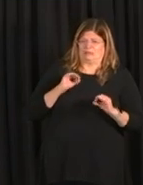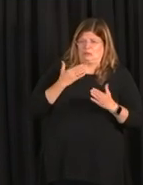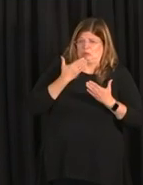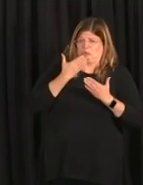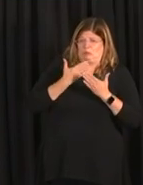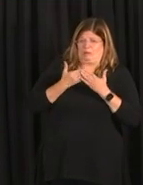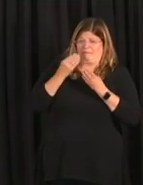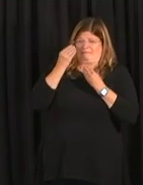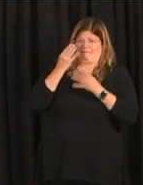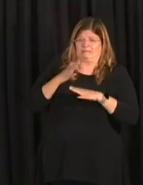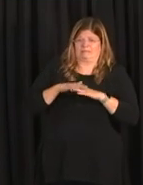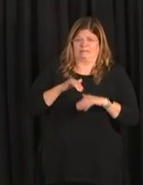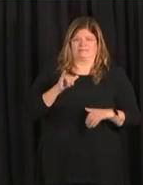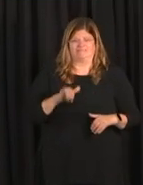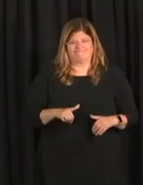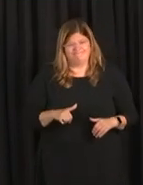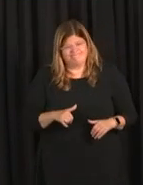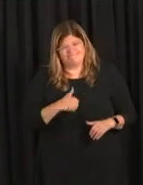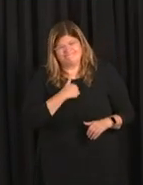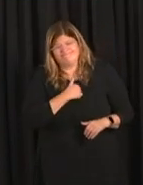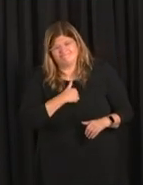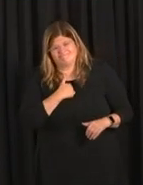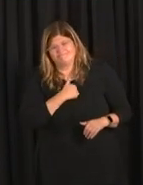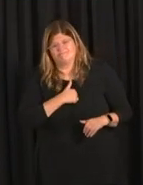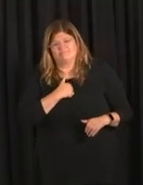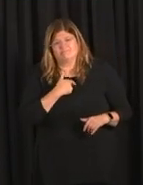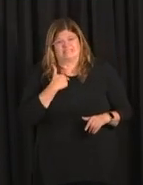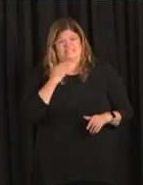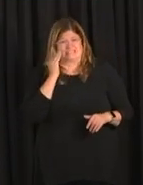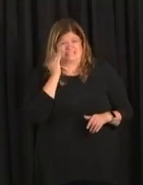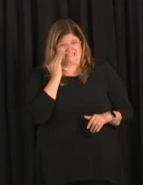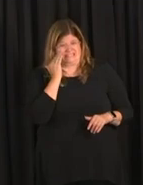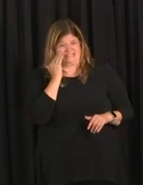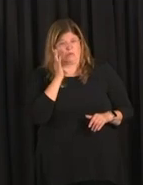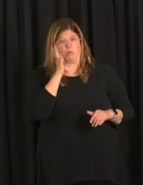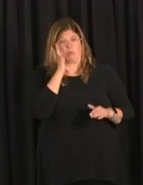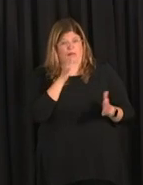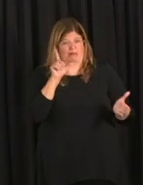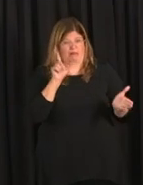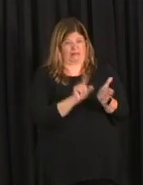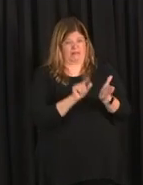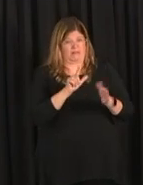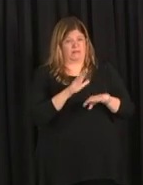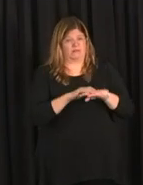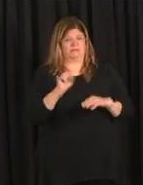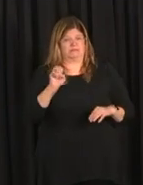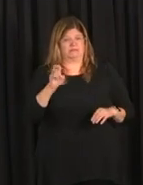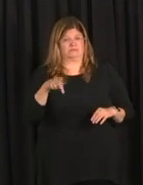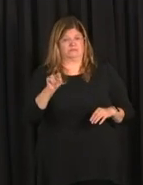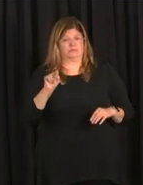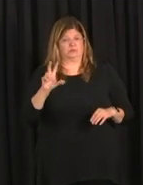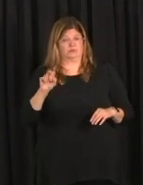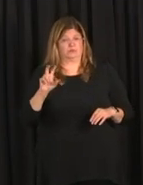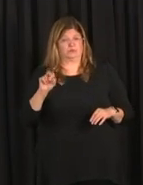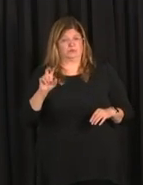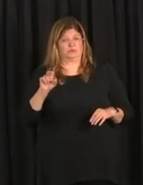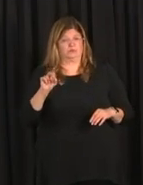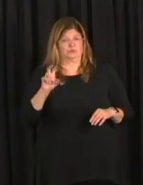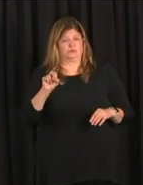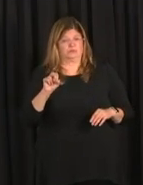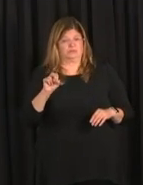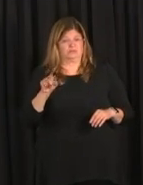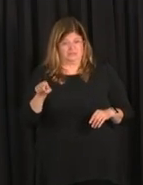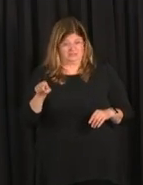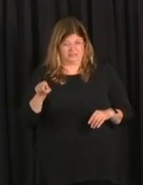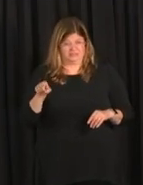good information with regard to the revenue estimate. It's coming out September 30th, and I'm looking at the mayor because I don't think any of